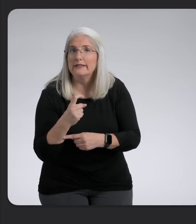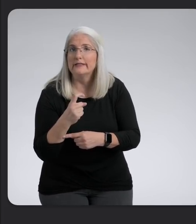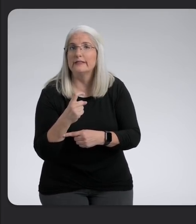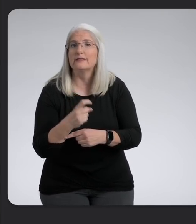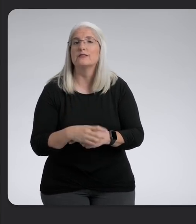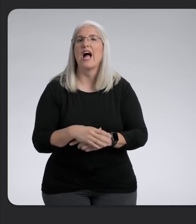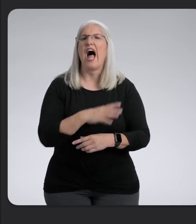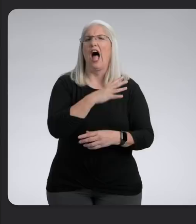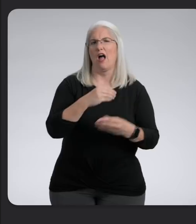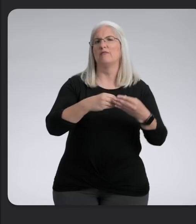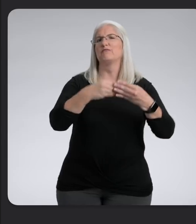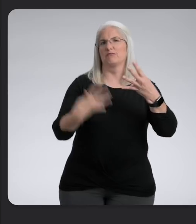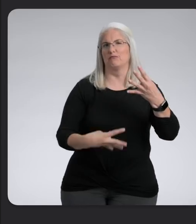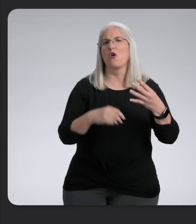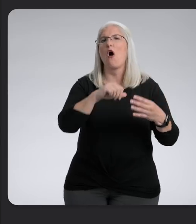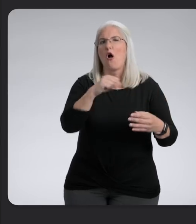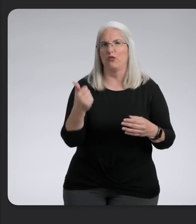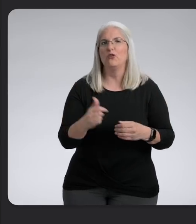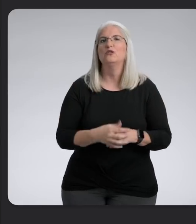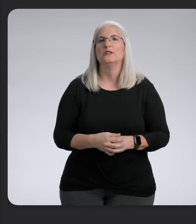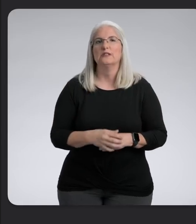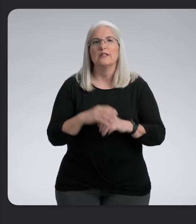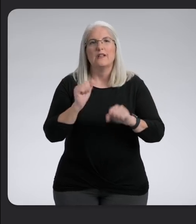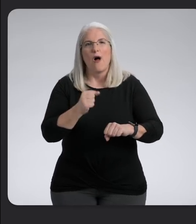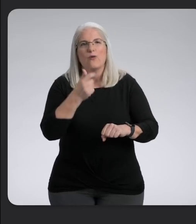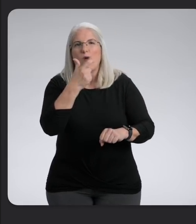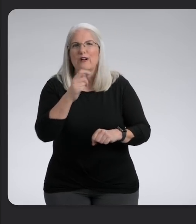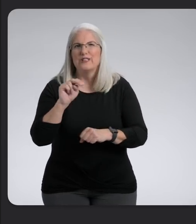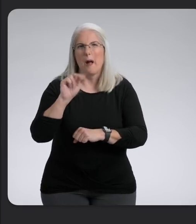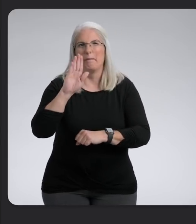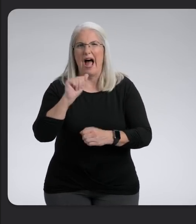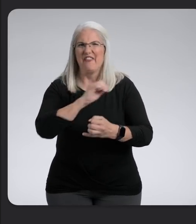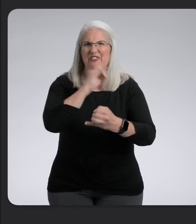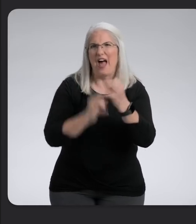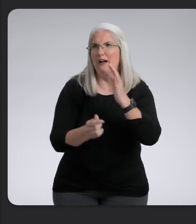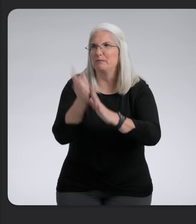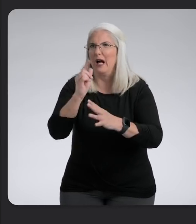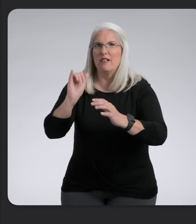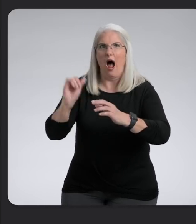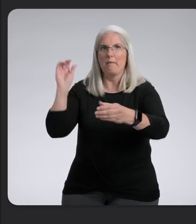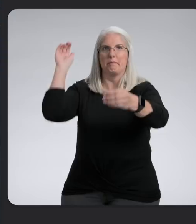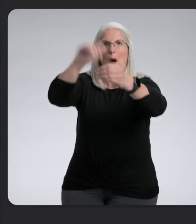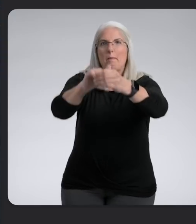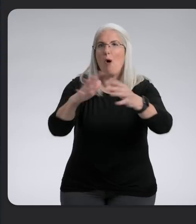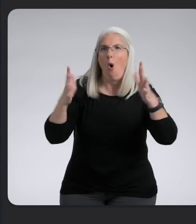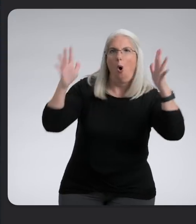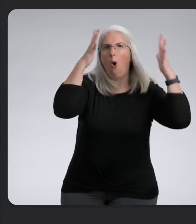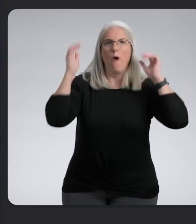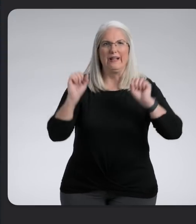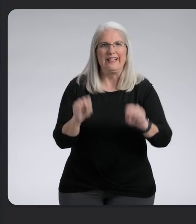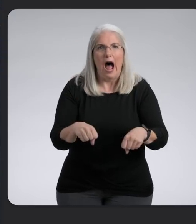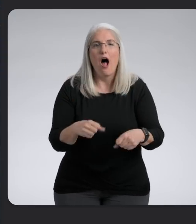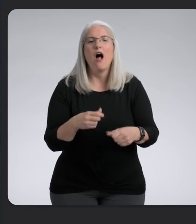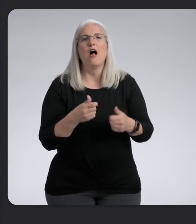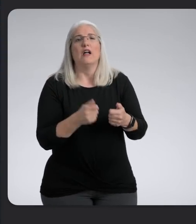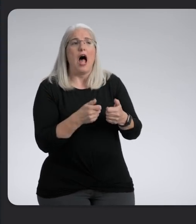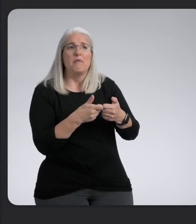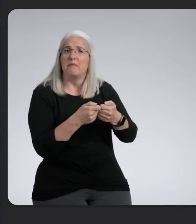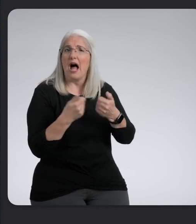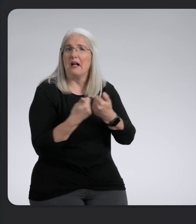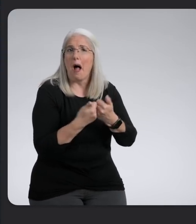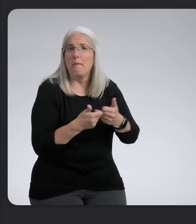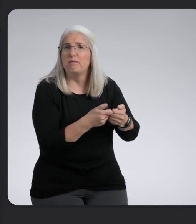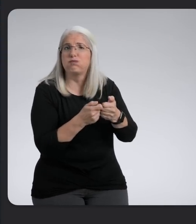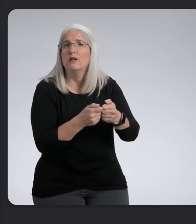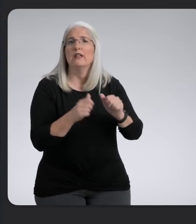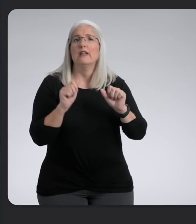see your friends react live to a buzzer beater in the NBA app or a speed run on Twitch. Jump on TikTok to watch the funniest